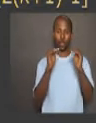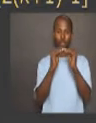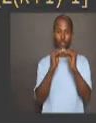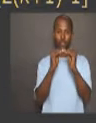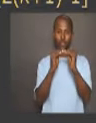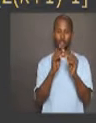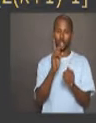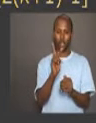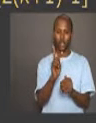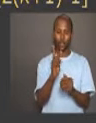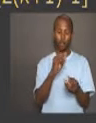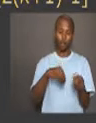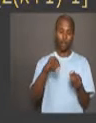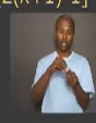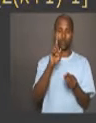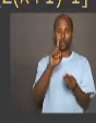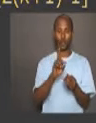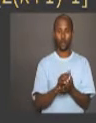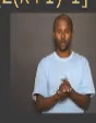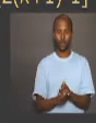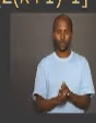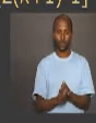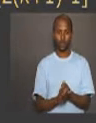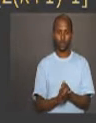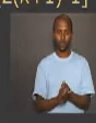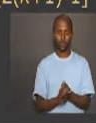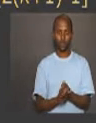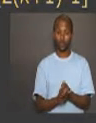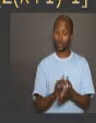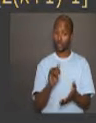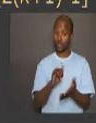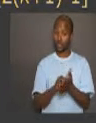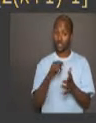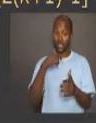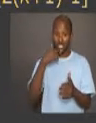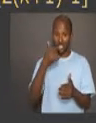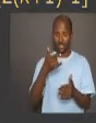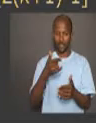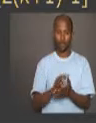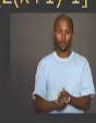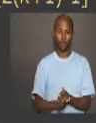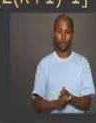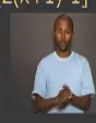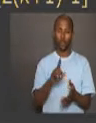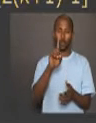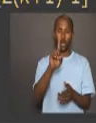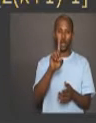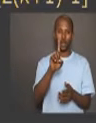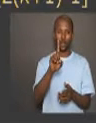equals k plus 1. That is to say,